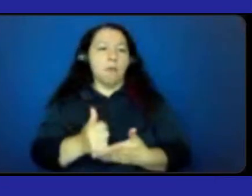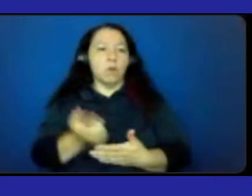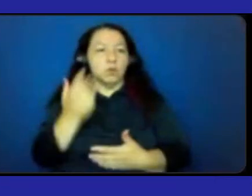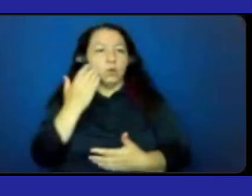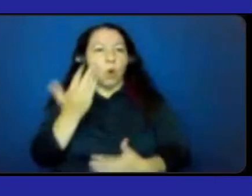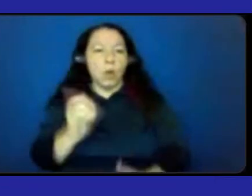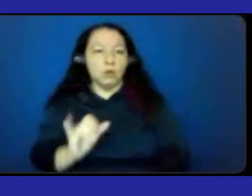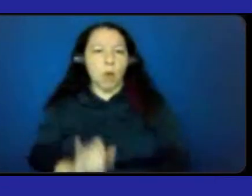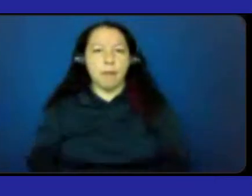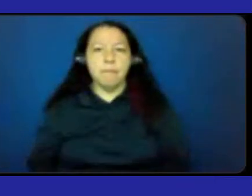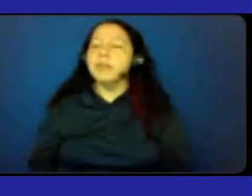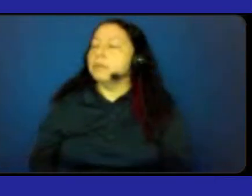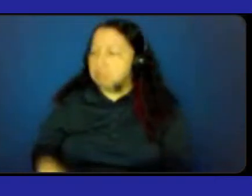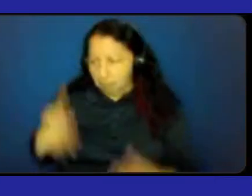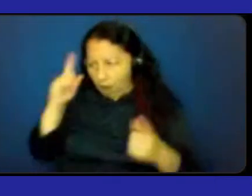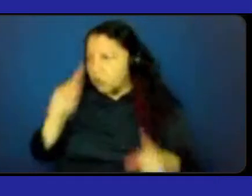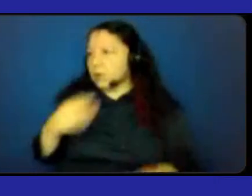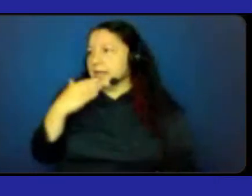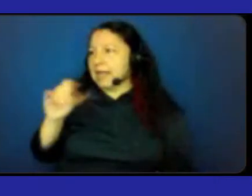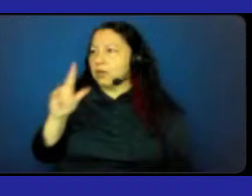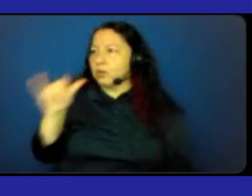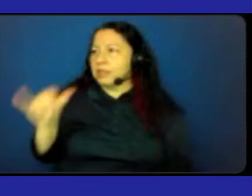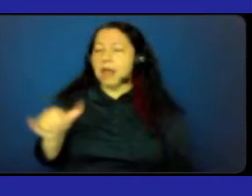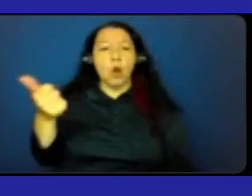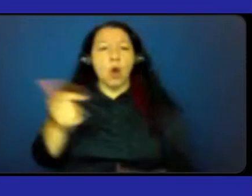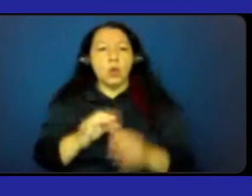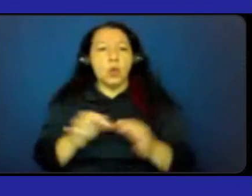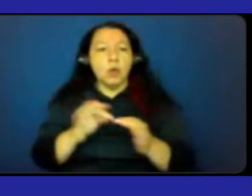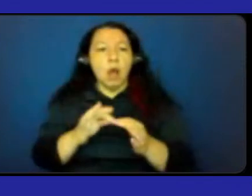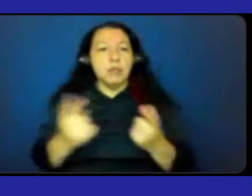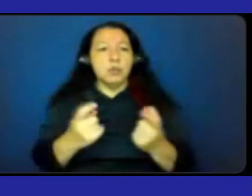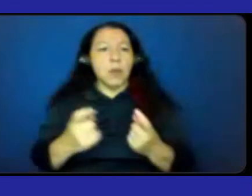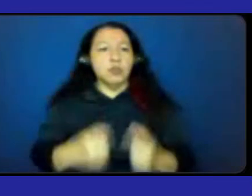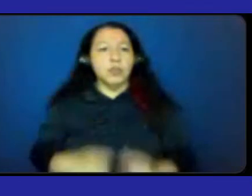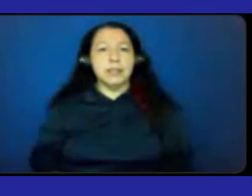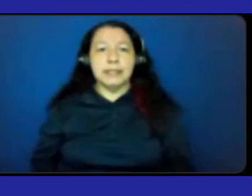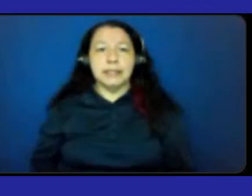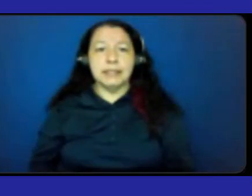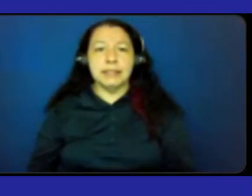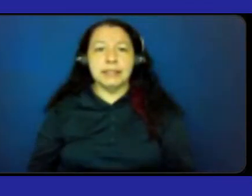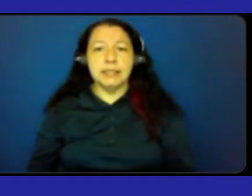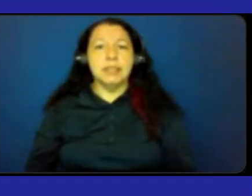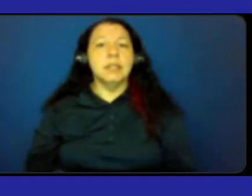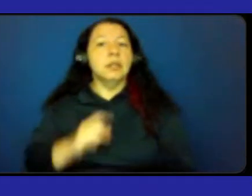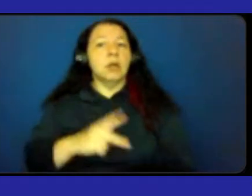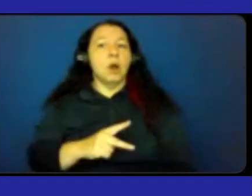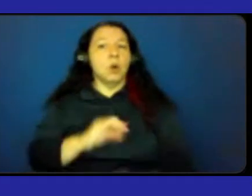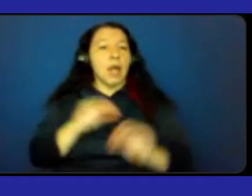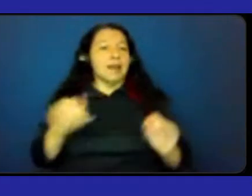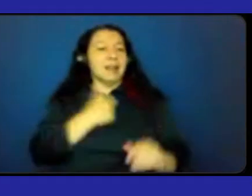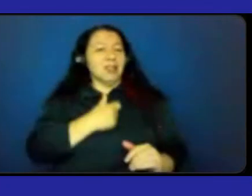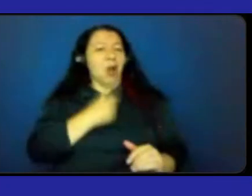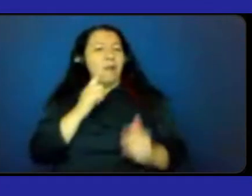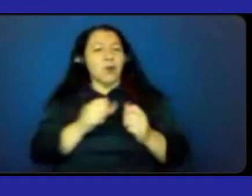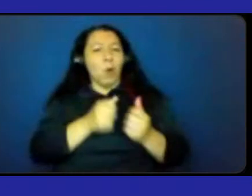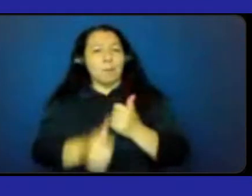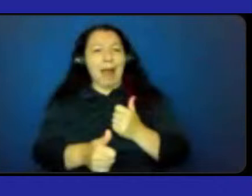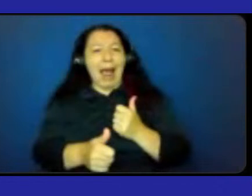Sure. Yeah, I would totally agree. Thank you, Sally. Any other comments, questions? All right, there being none, apologies for running